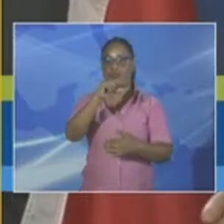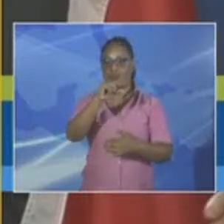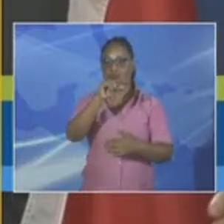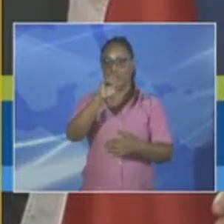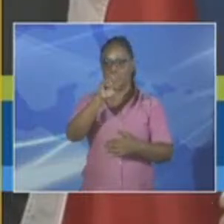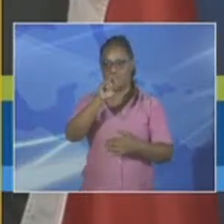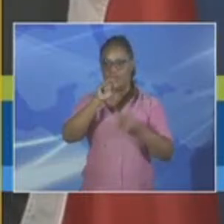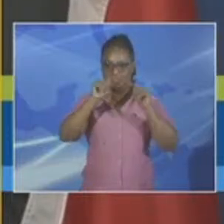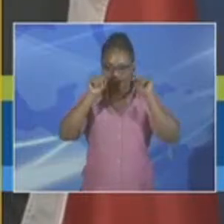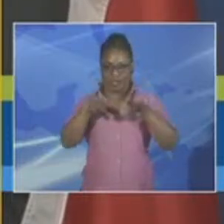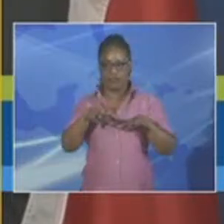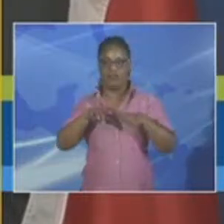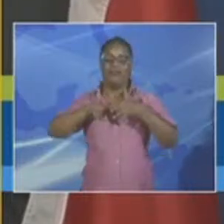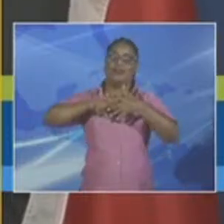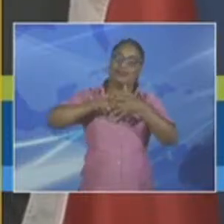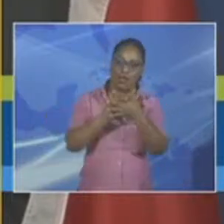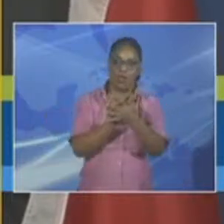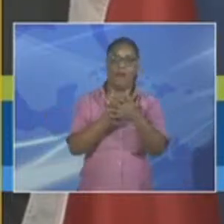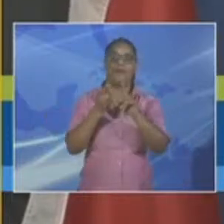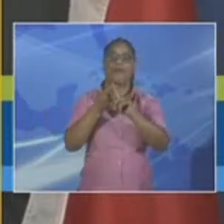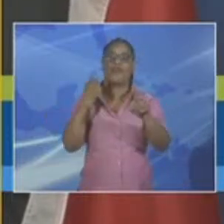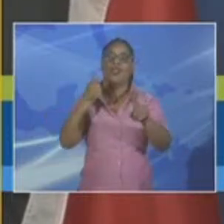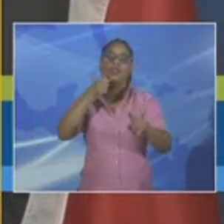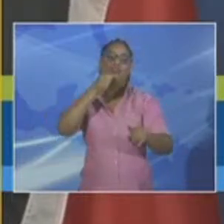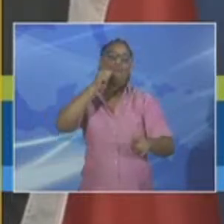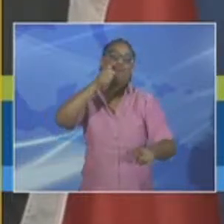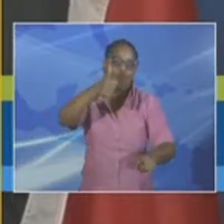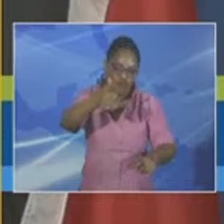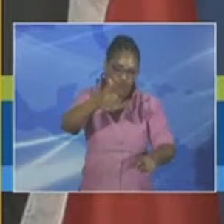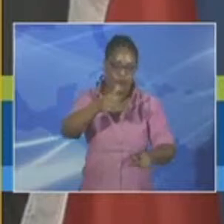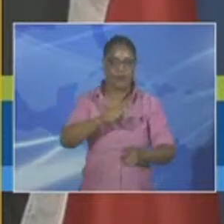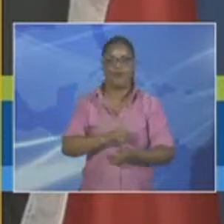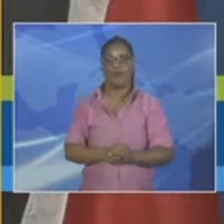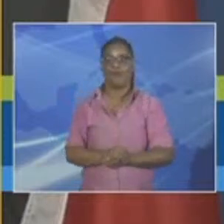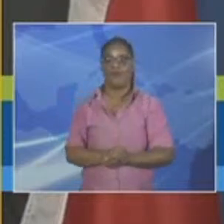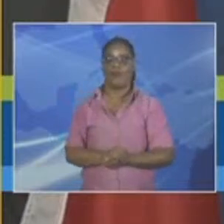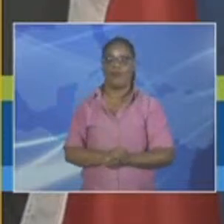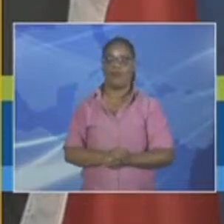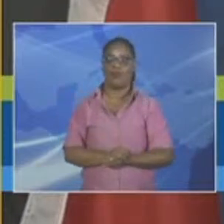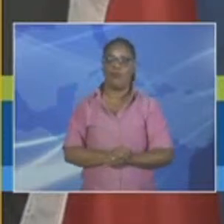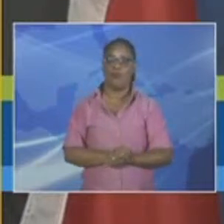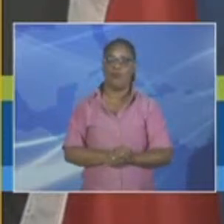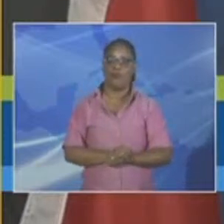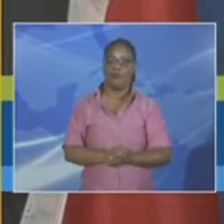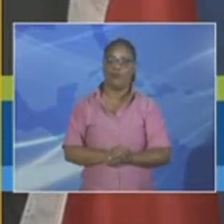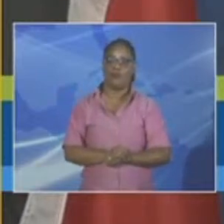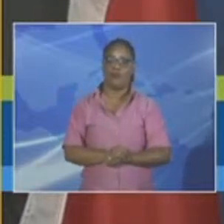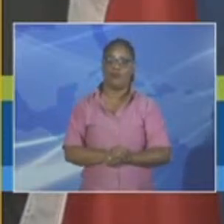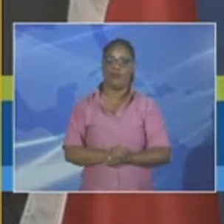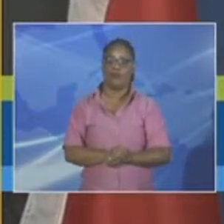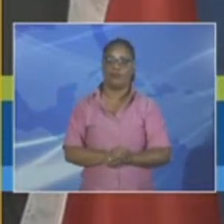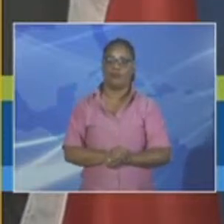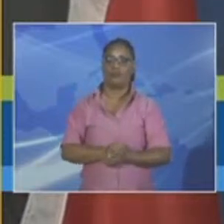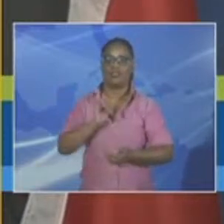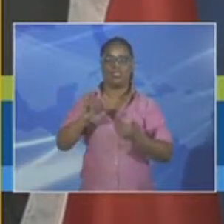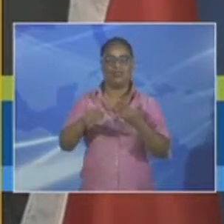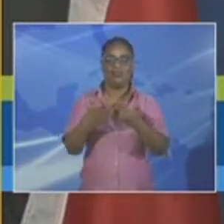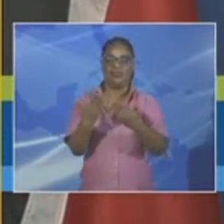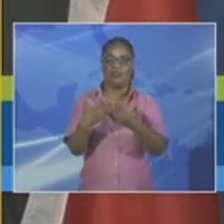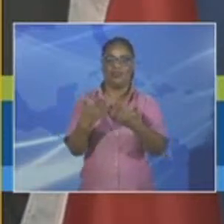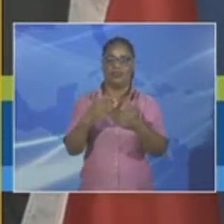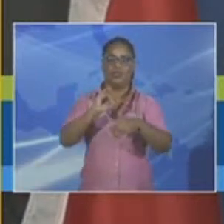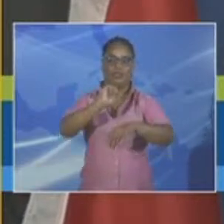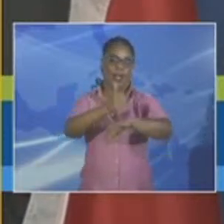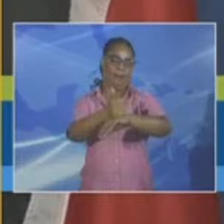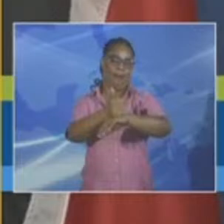tomorrow. And the other, that's easy to do administratively, but the other things